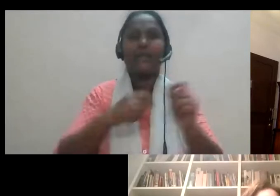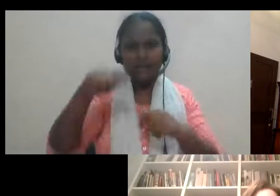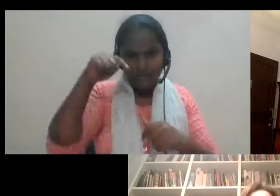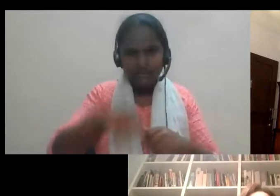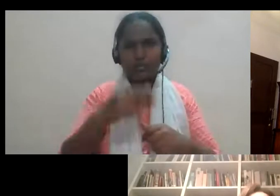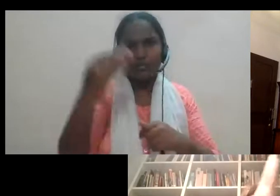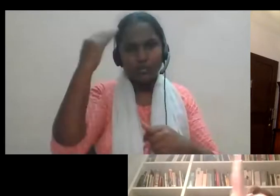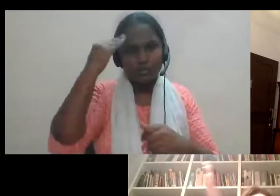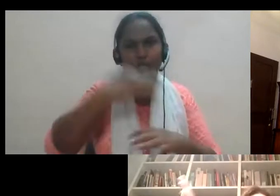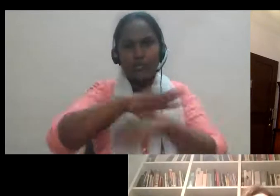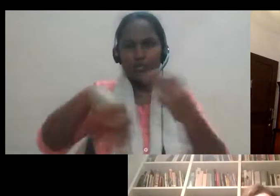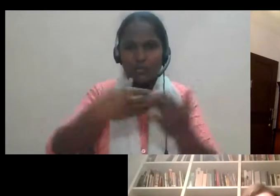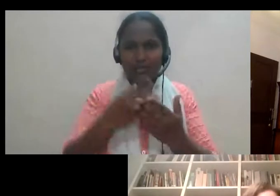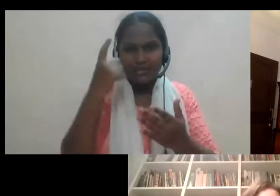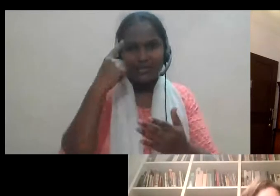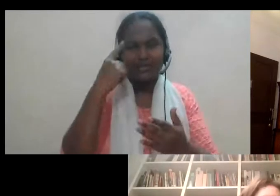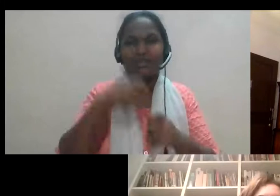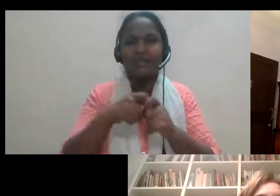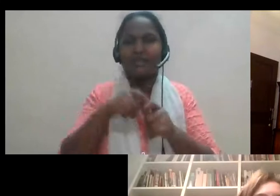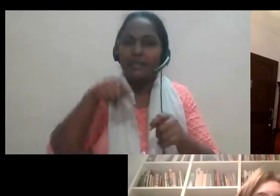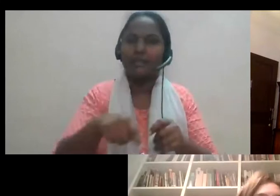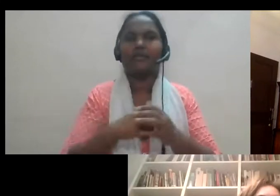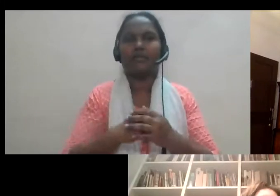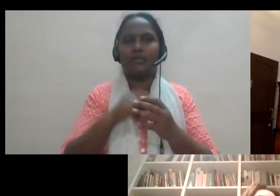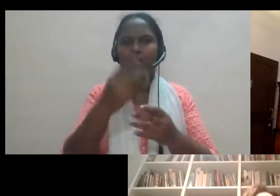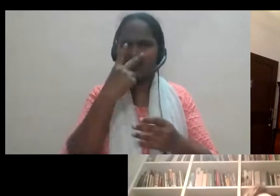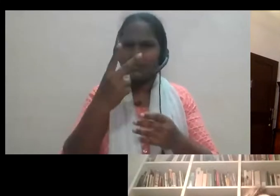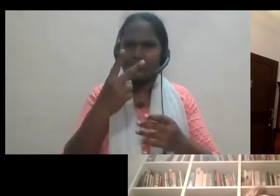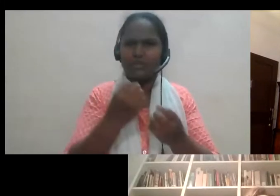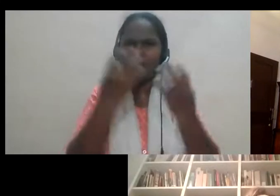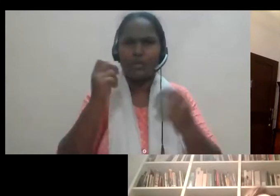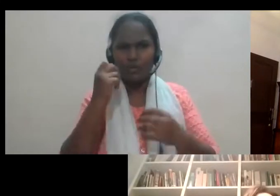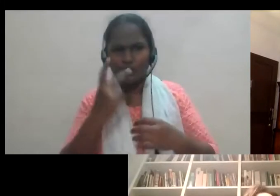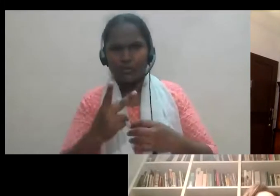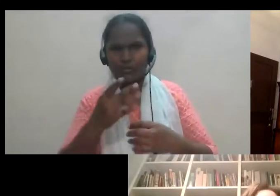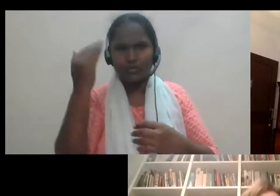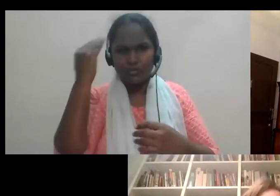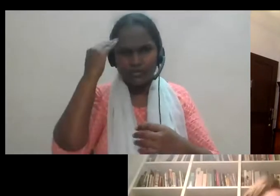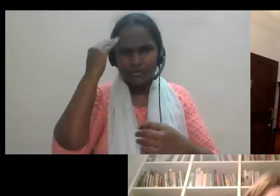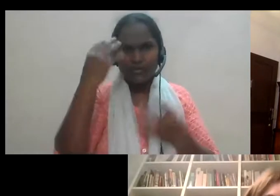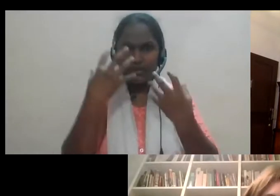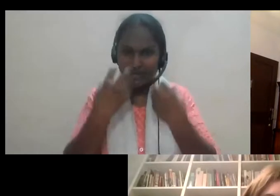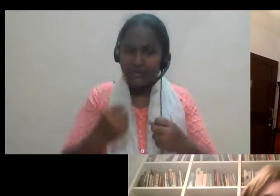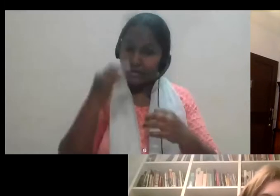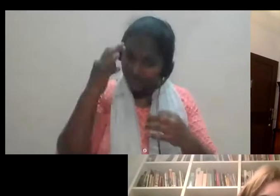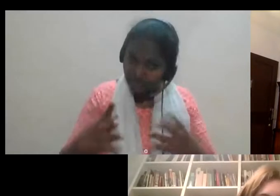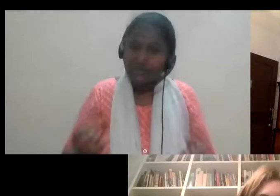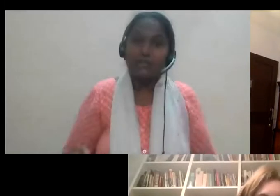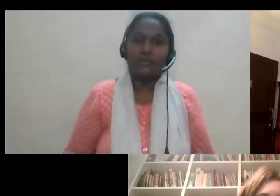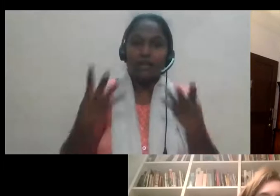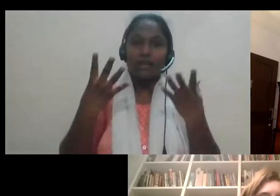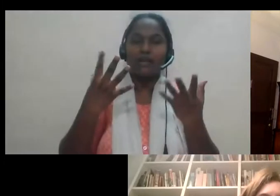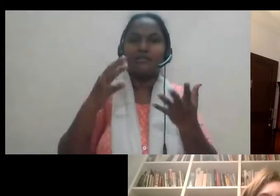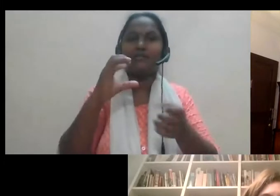am in all of this complexity. So then you say, okay, you know, you really have to start from